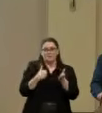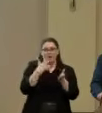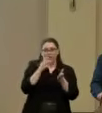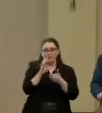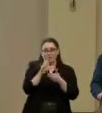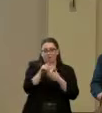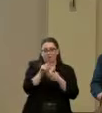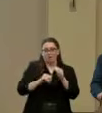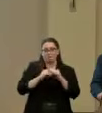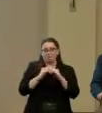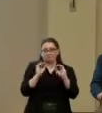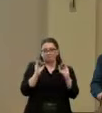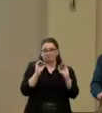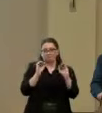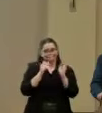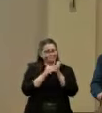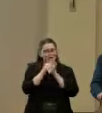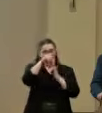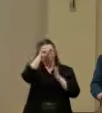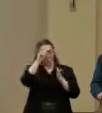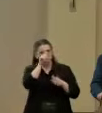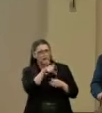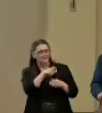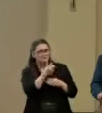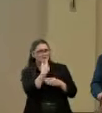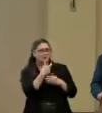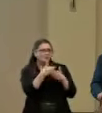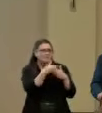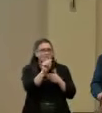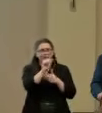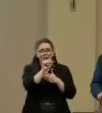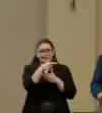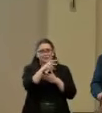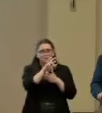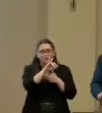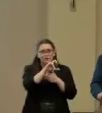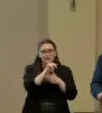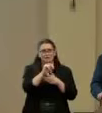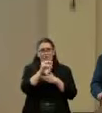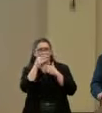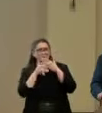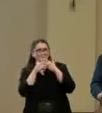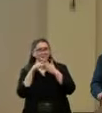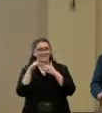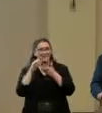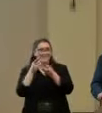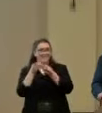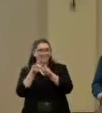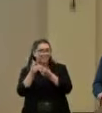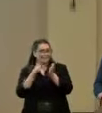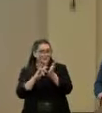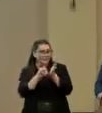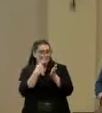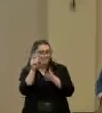And that often confusing. Should I take baby aspirin? Do I need on a blood thinner? But